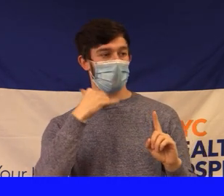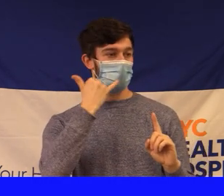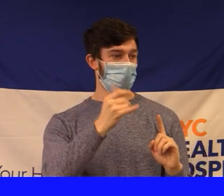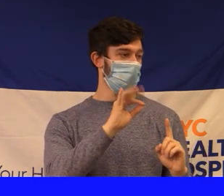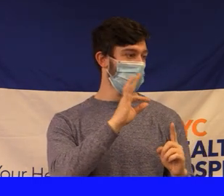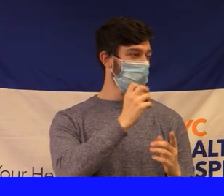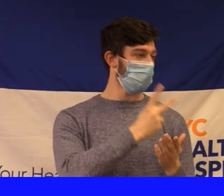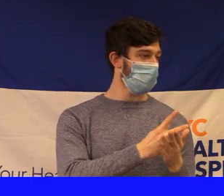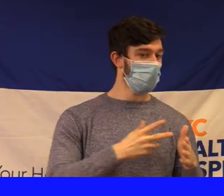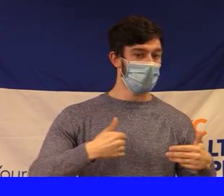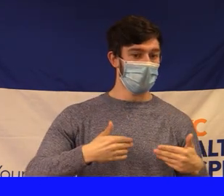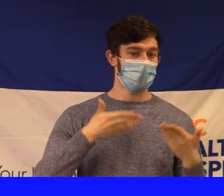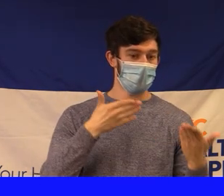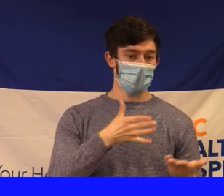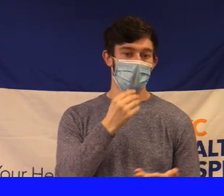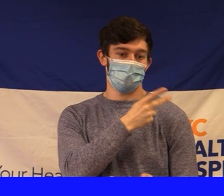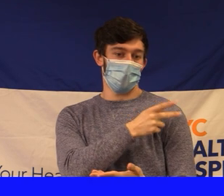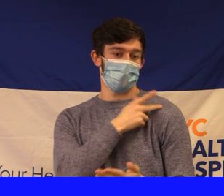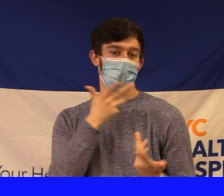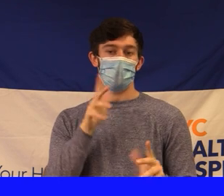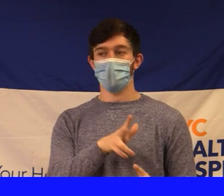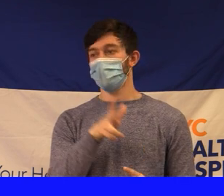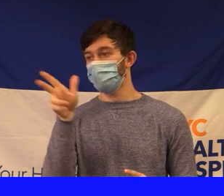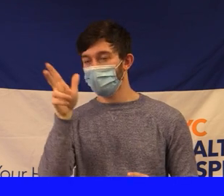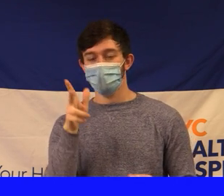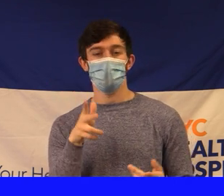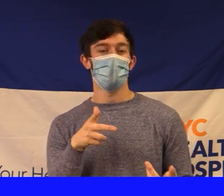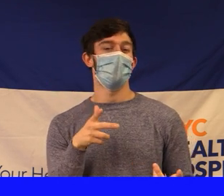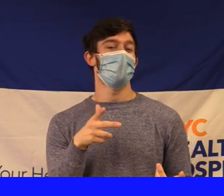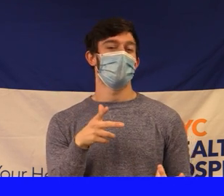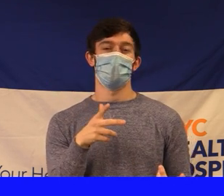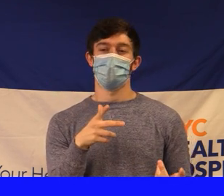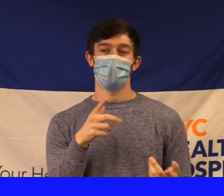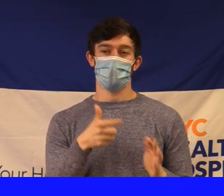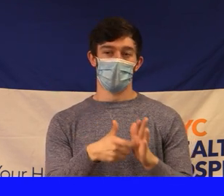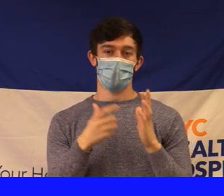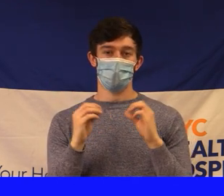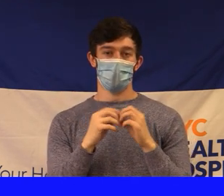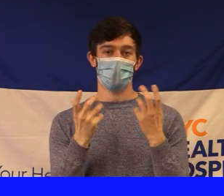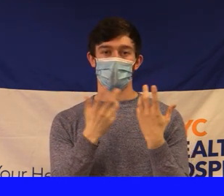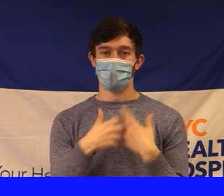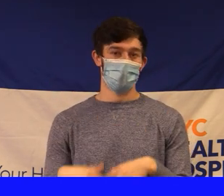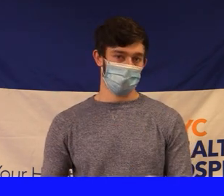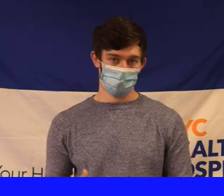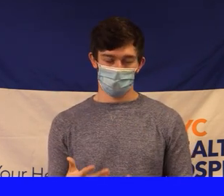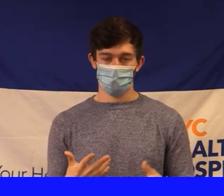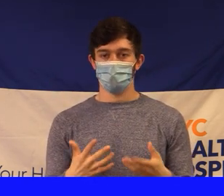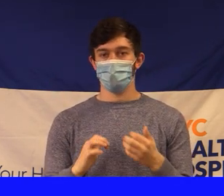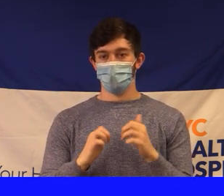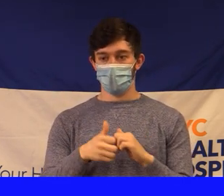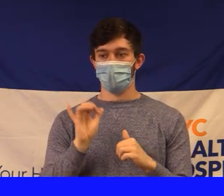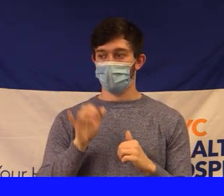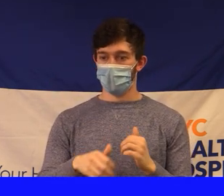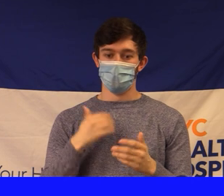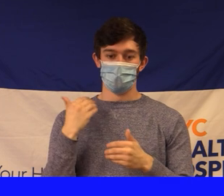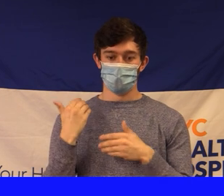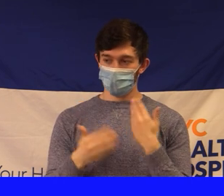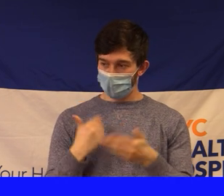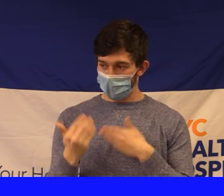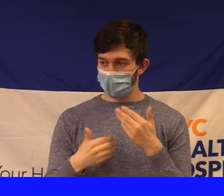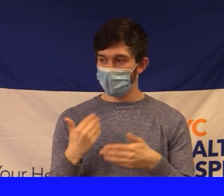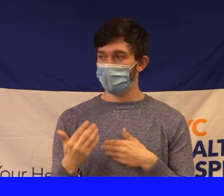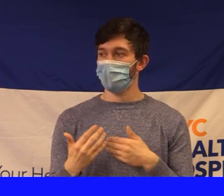approval hasn't come and the patient is already in flight. It just requires you to be much more synced up. So, how that proceeds and